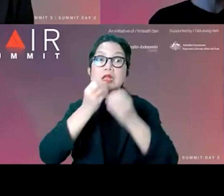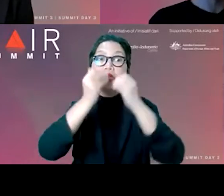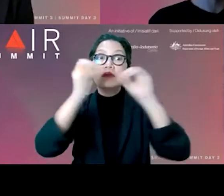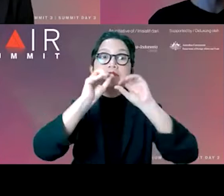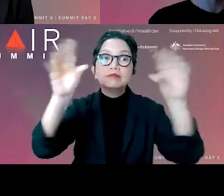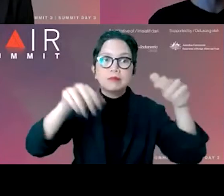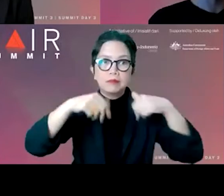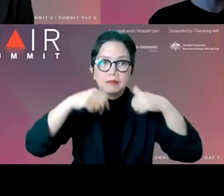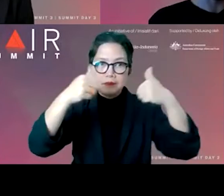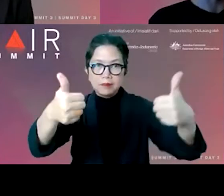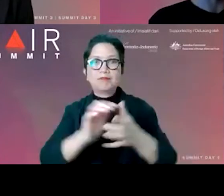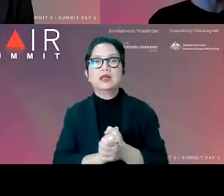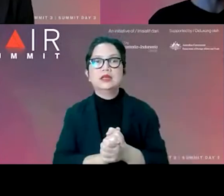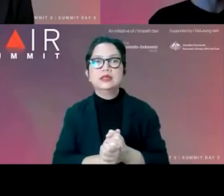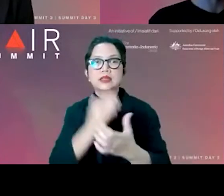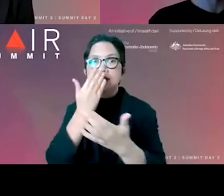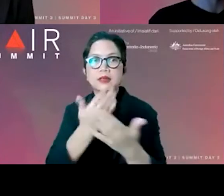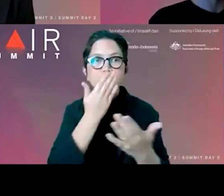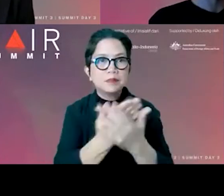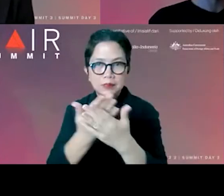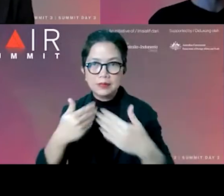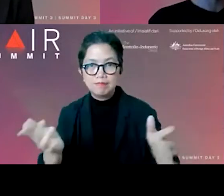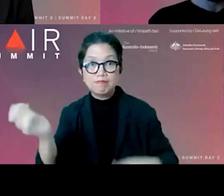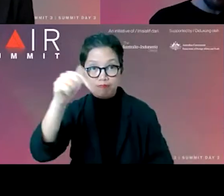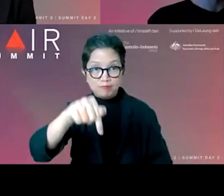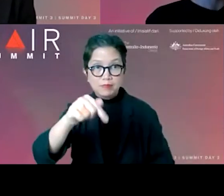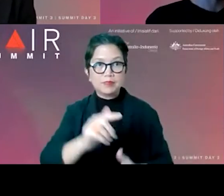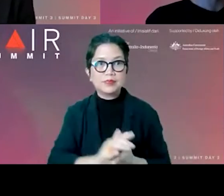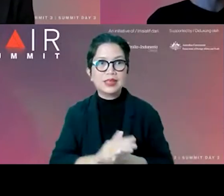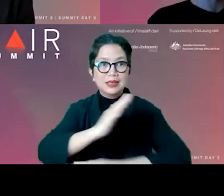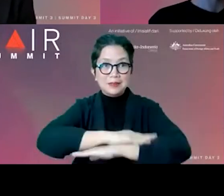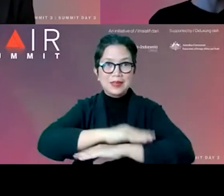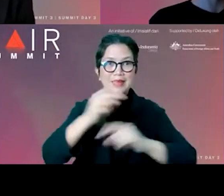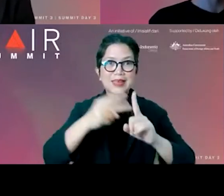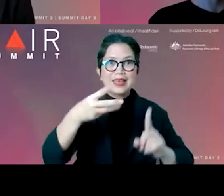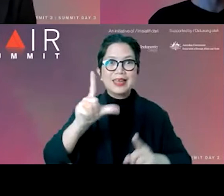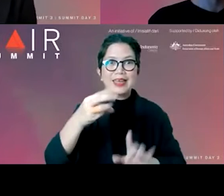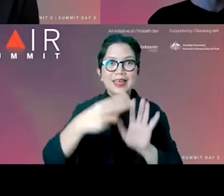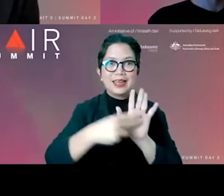us. Now, you are an optimization expert.